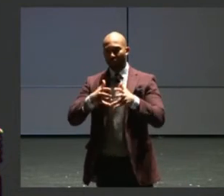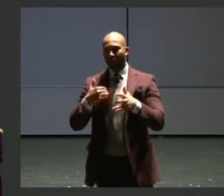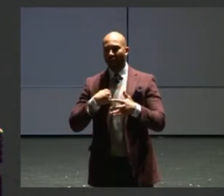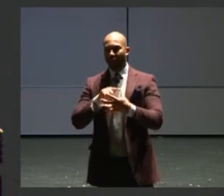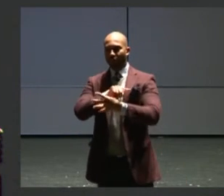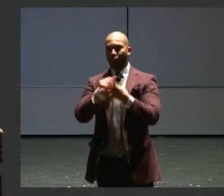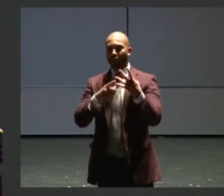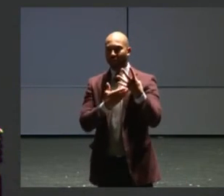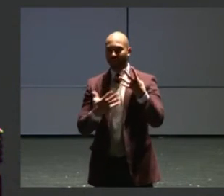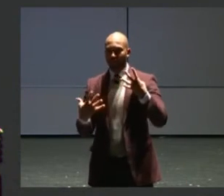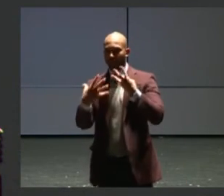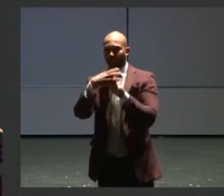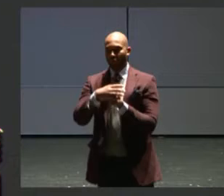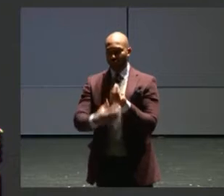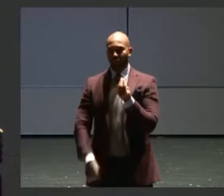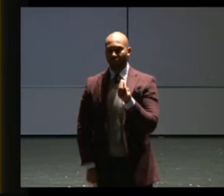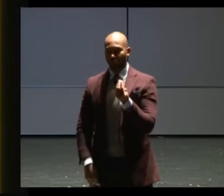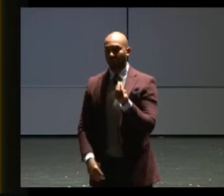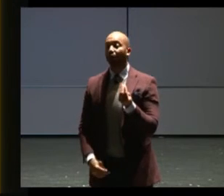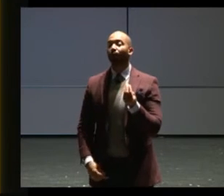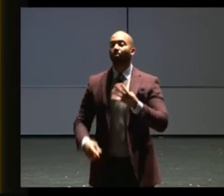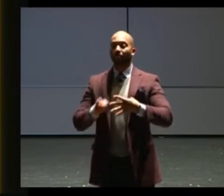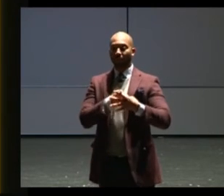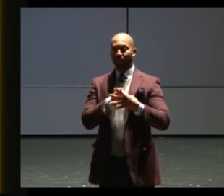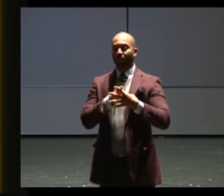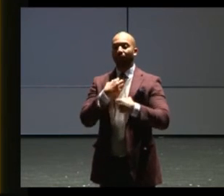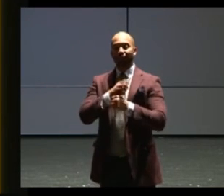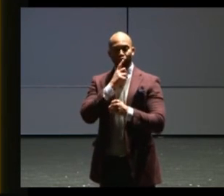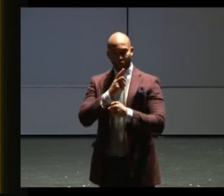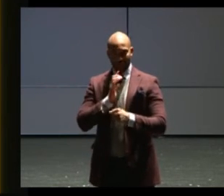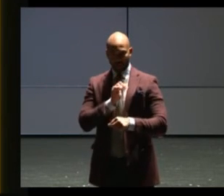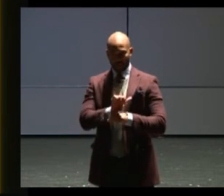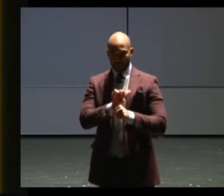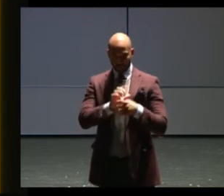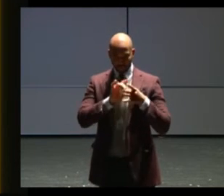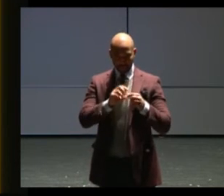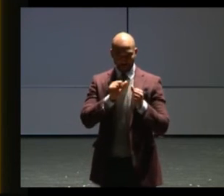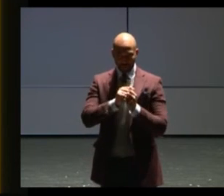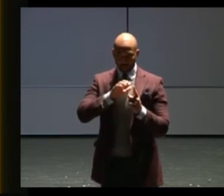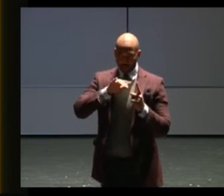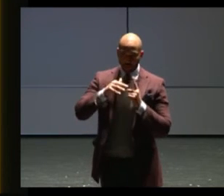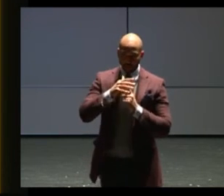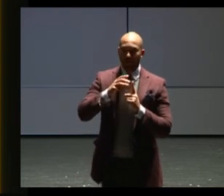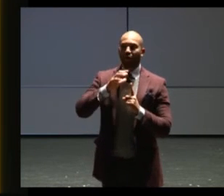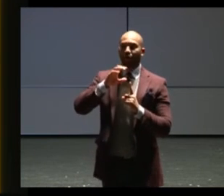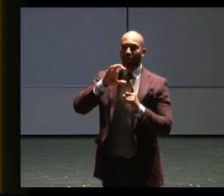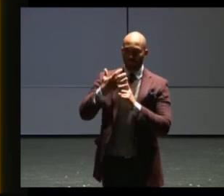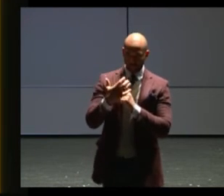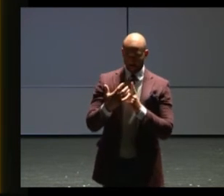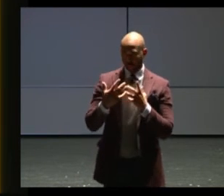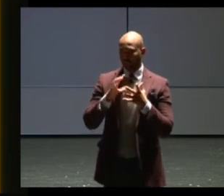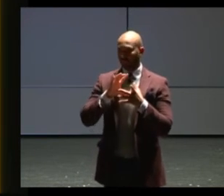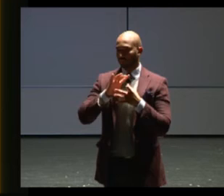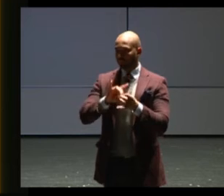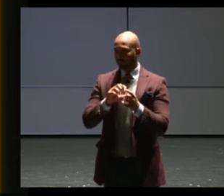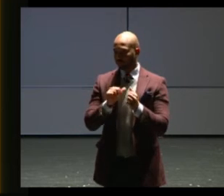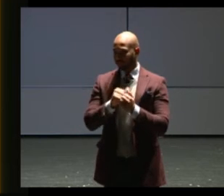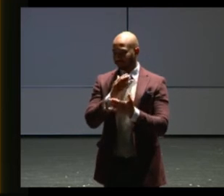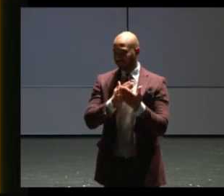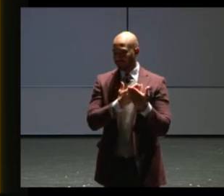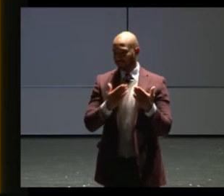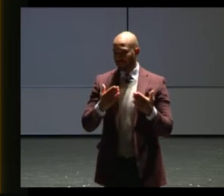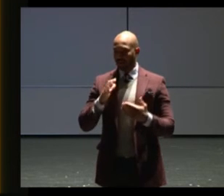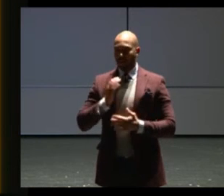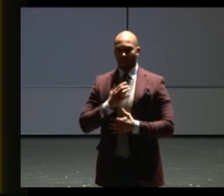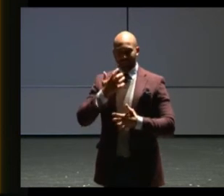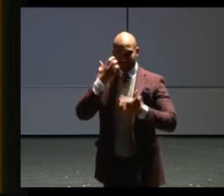pieces together. We want to continue the work that we've done around our climate and culture, specifically in terms of some of the things the Panther team